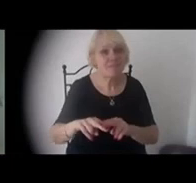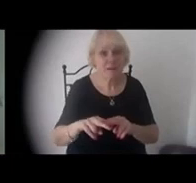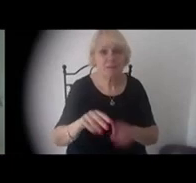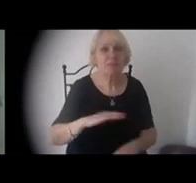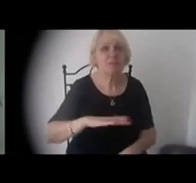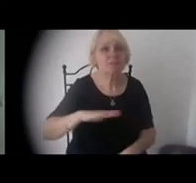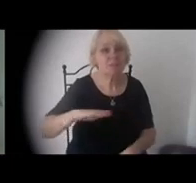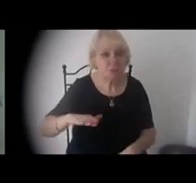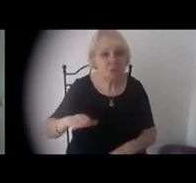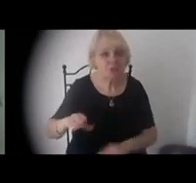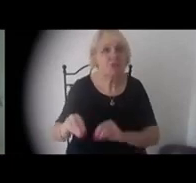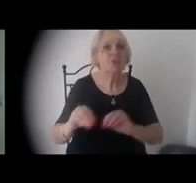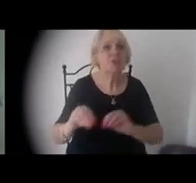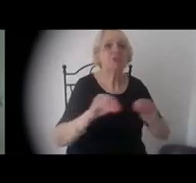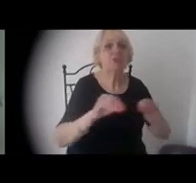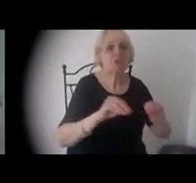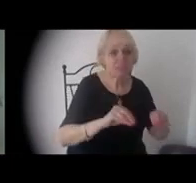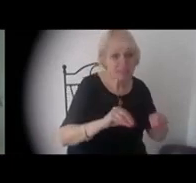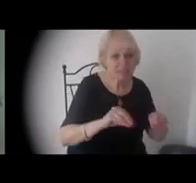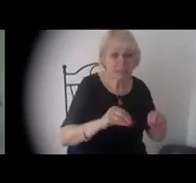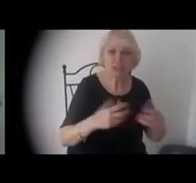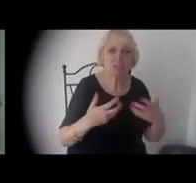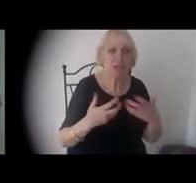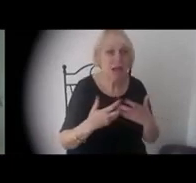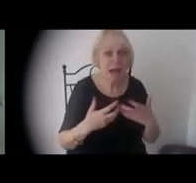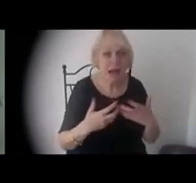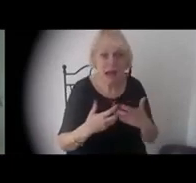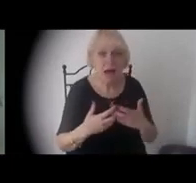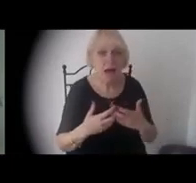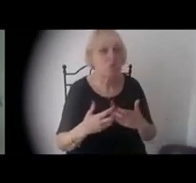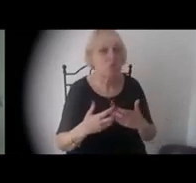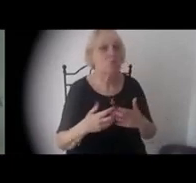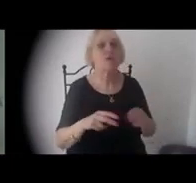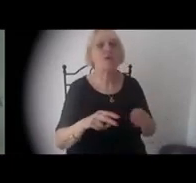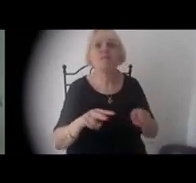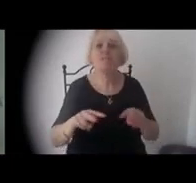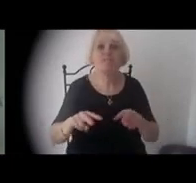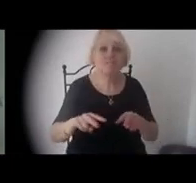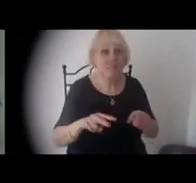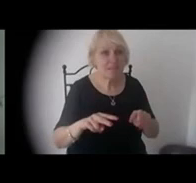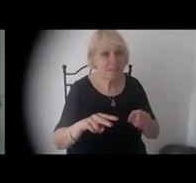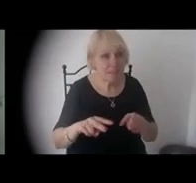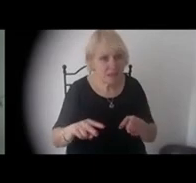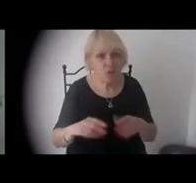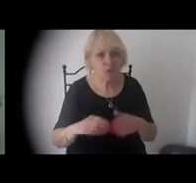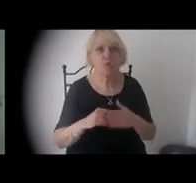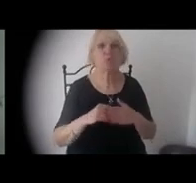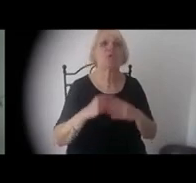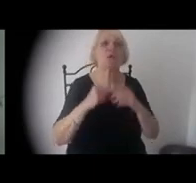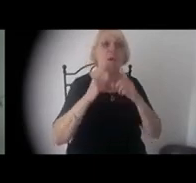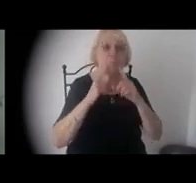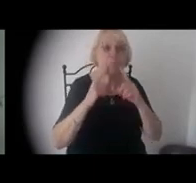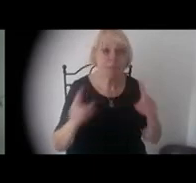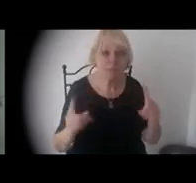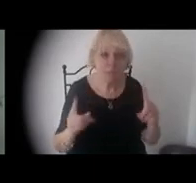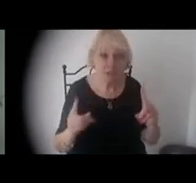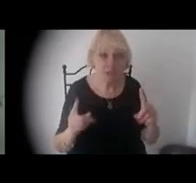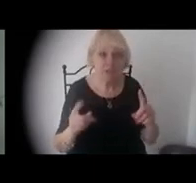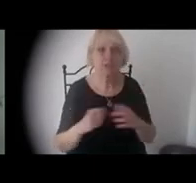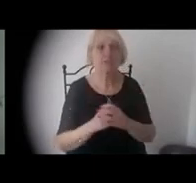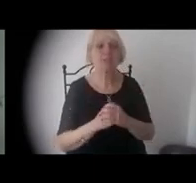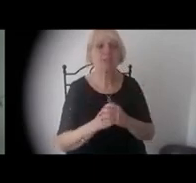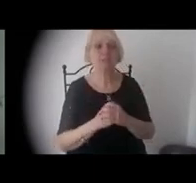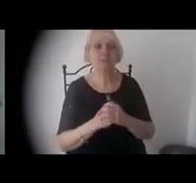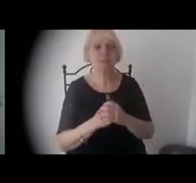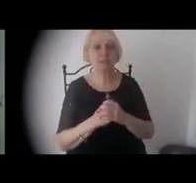classrooms, into your school, producing videos, putting them on your website, sending personalised books or messages to the pupils who you know will feel